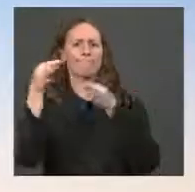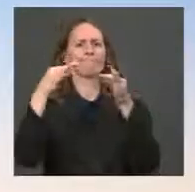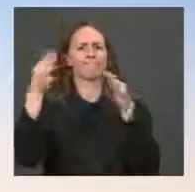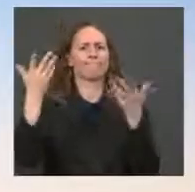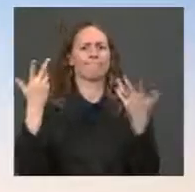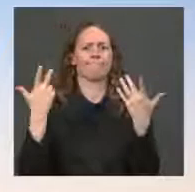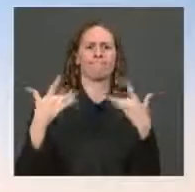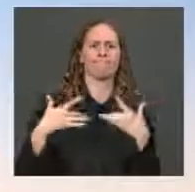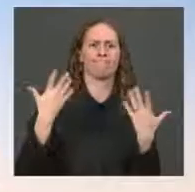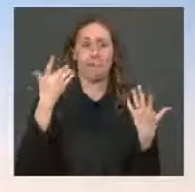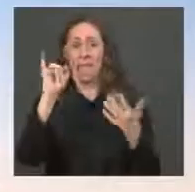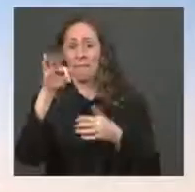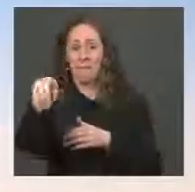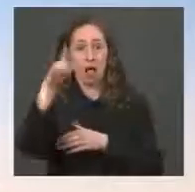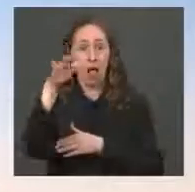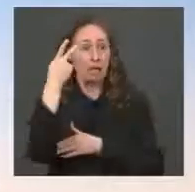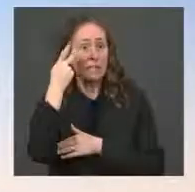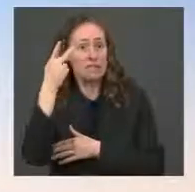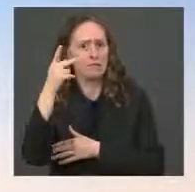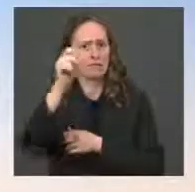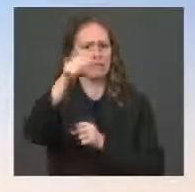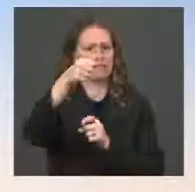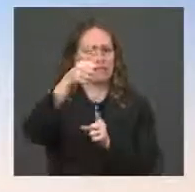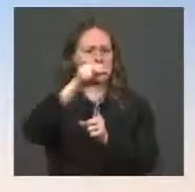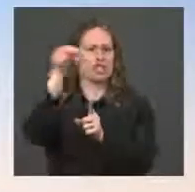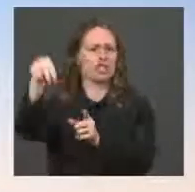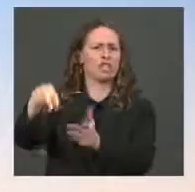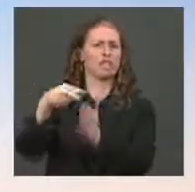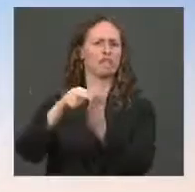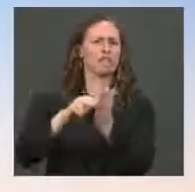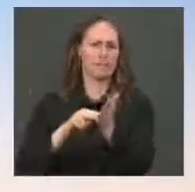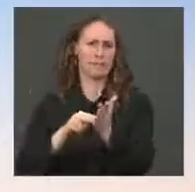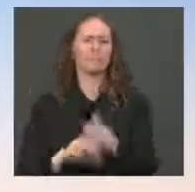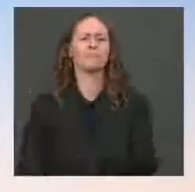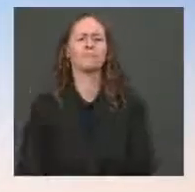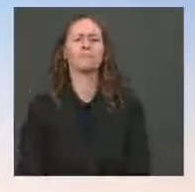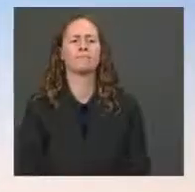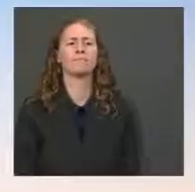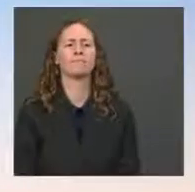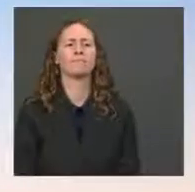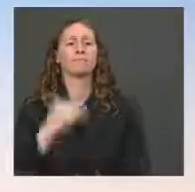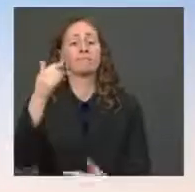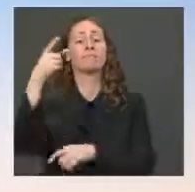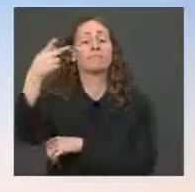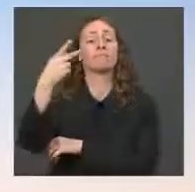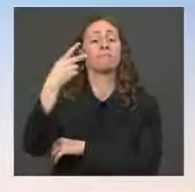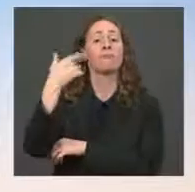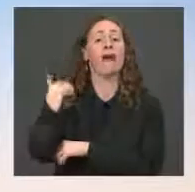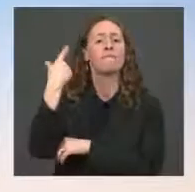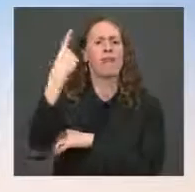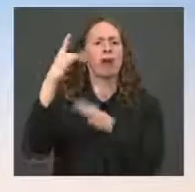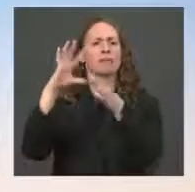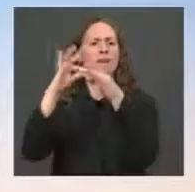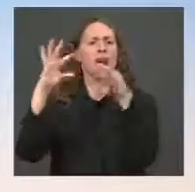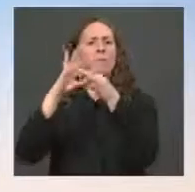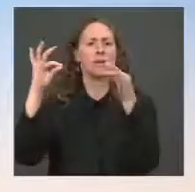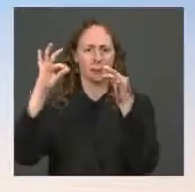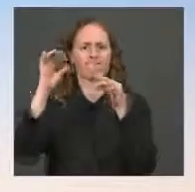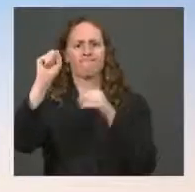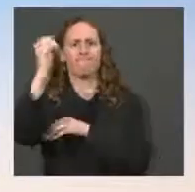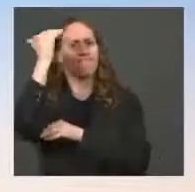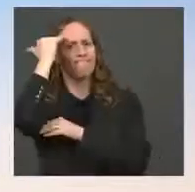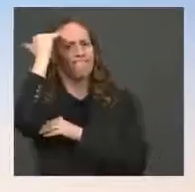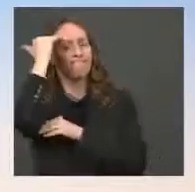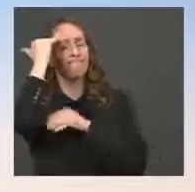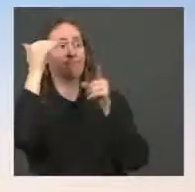them. I would note that in Indo-PACOM's statement, they said they, of course, are aware of the missile launch, as are we. They've also stated that